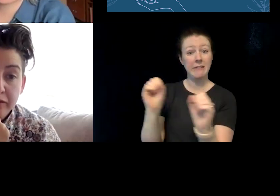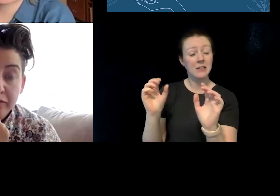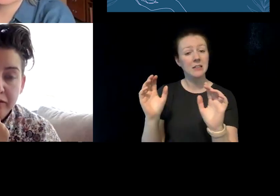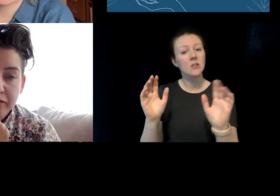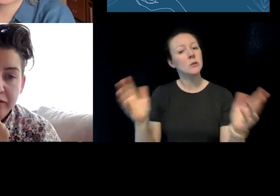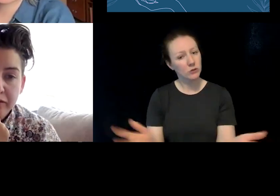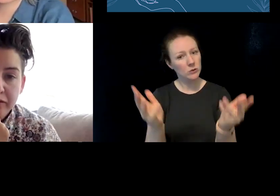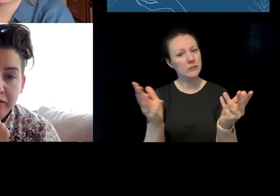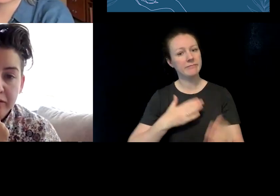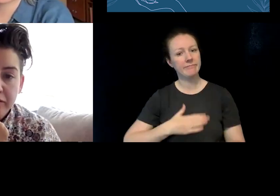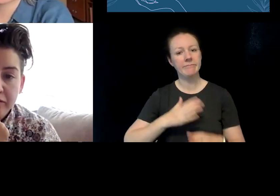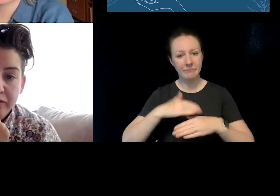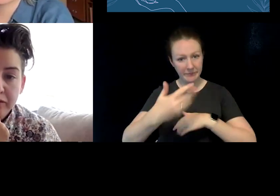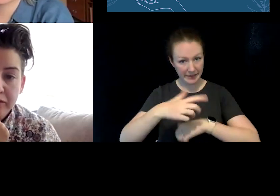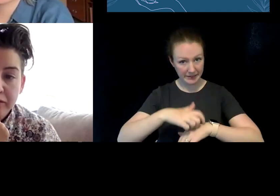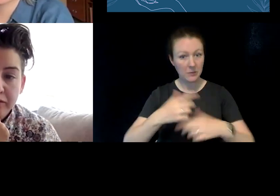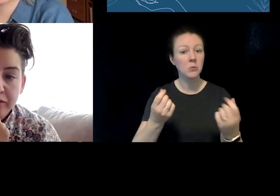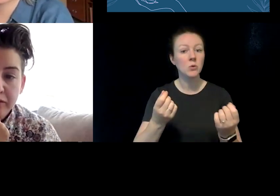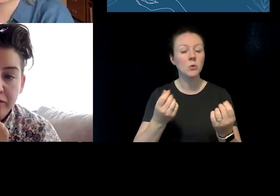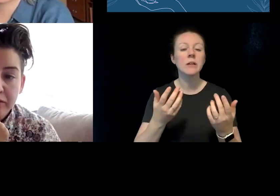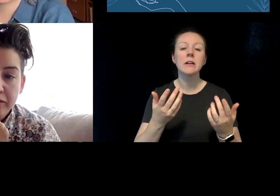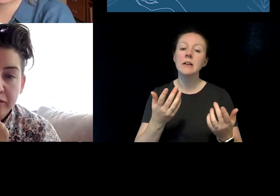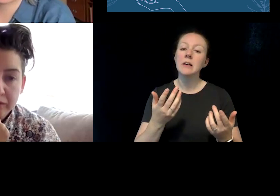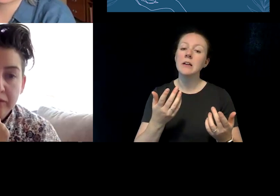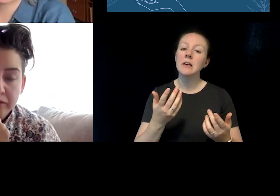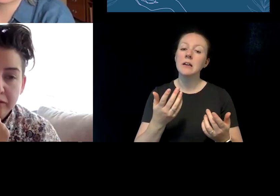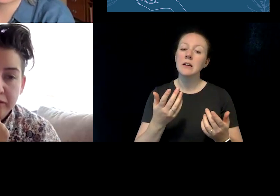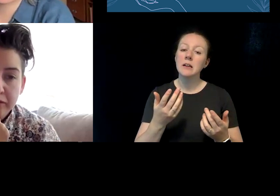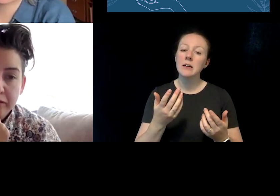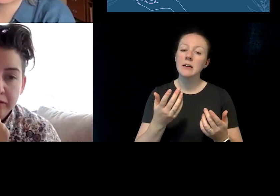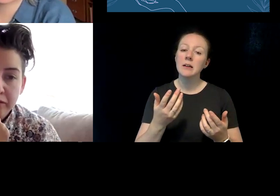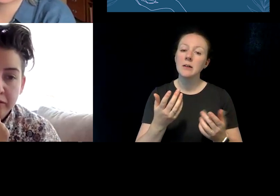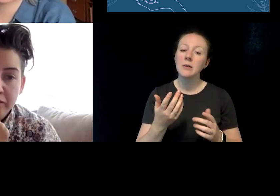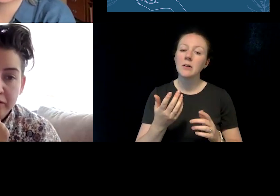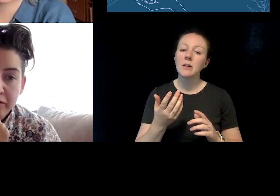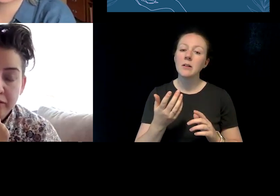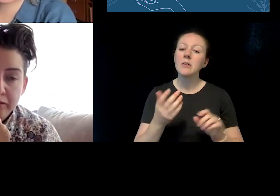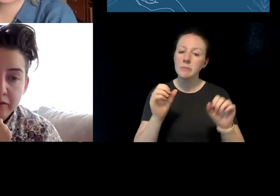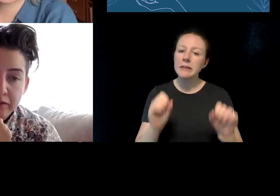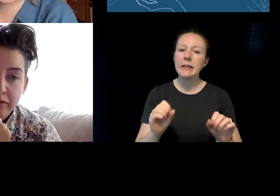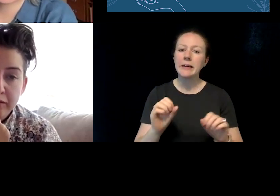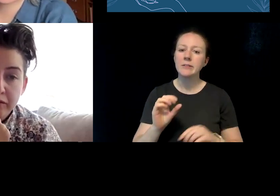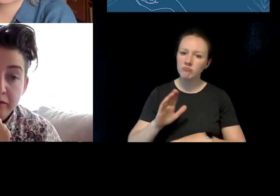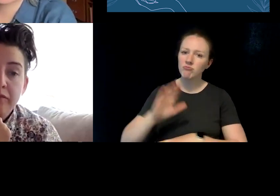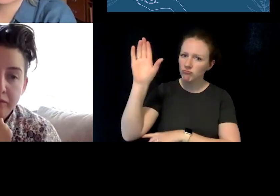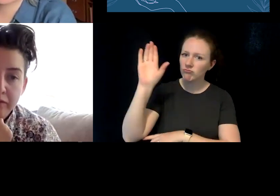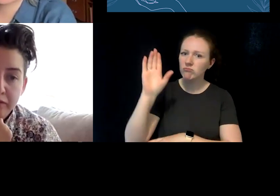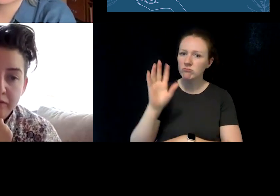next time to lead with that. And I think it could really put you in a